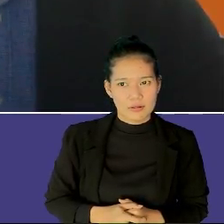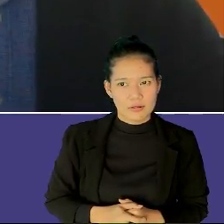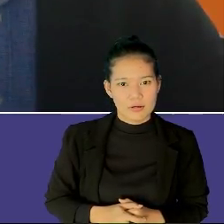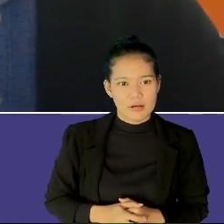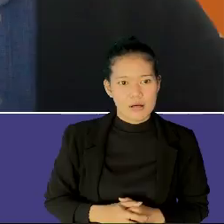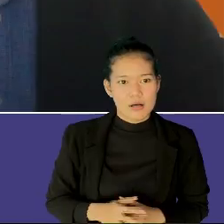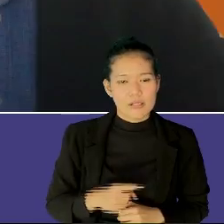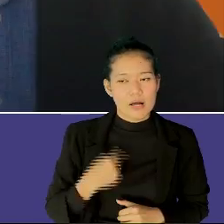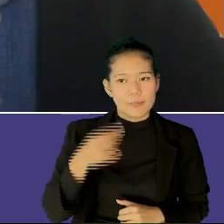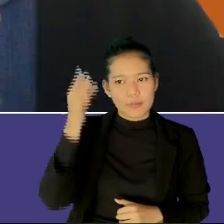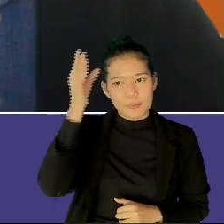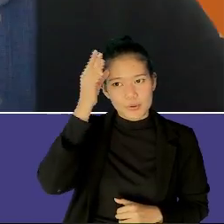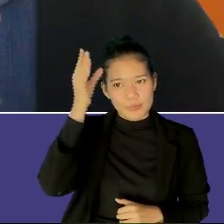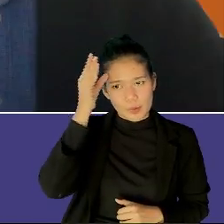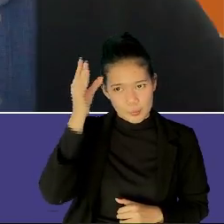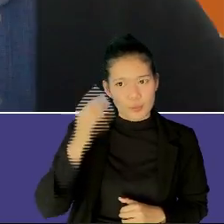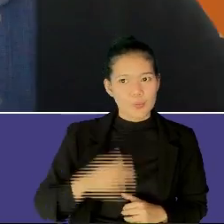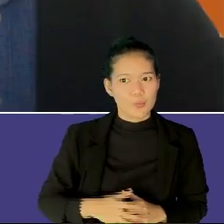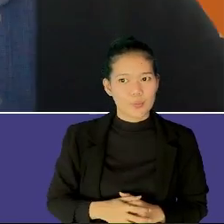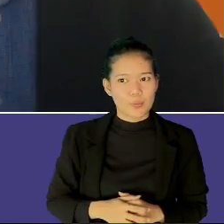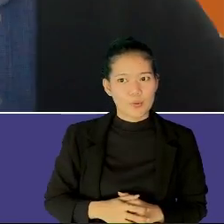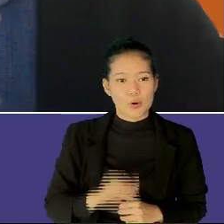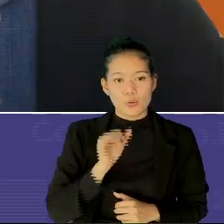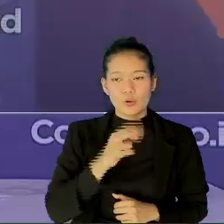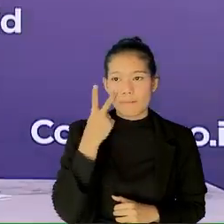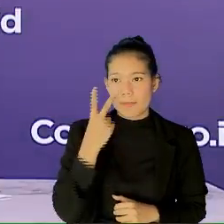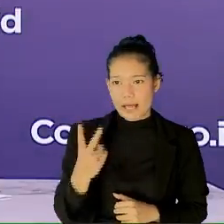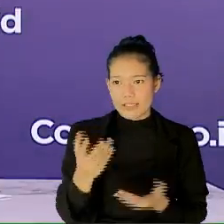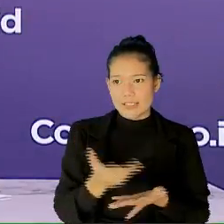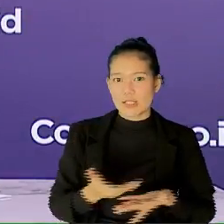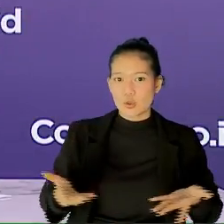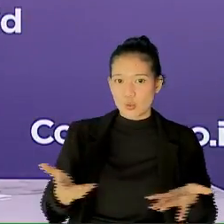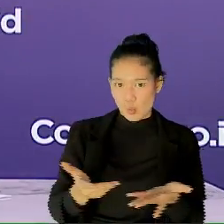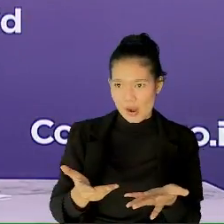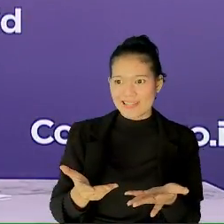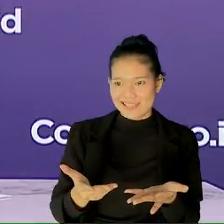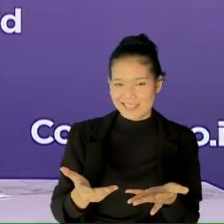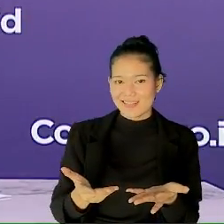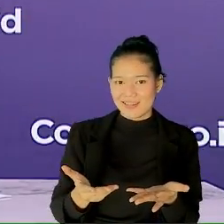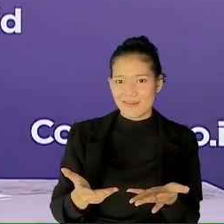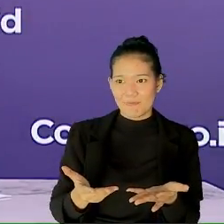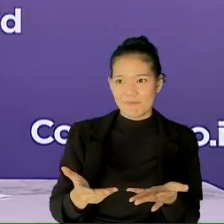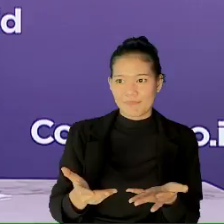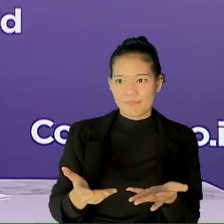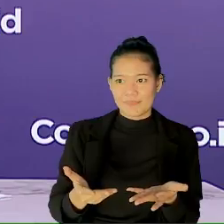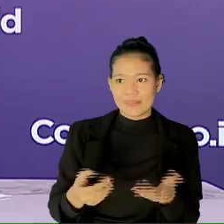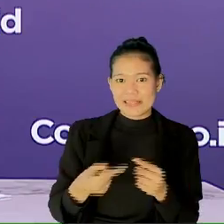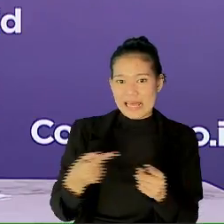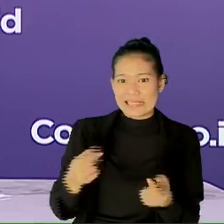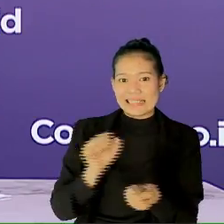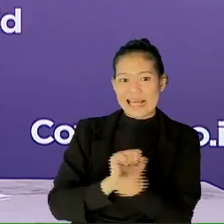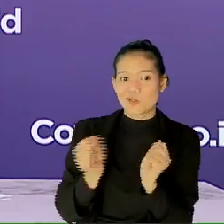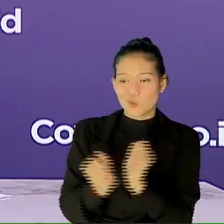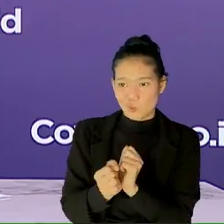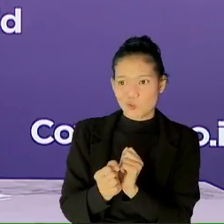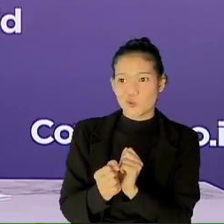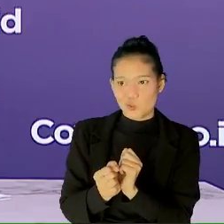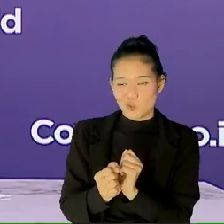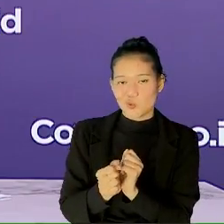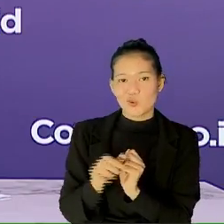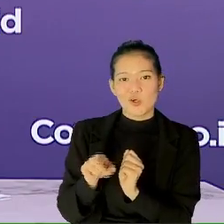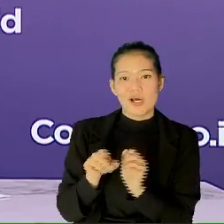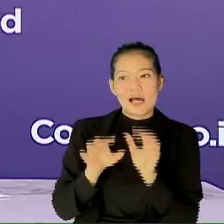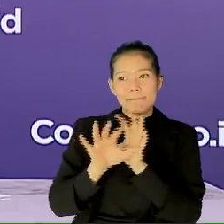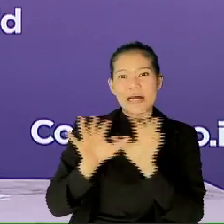We don't know yet, but to see the situations based on the spike of the cases and a lot